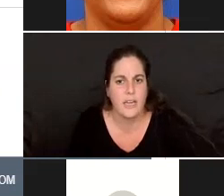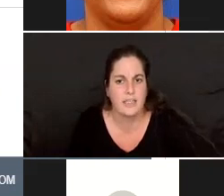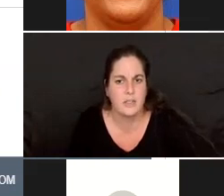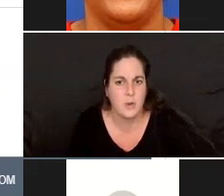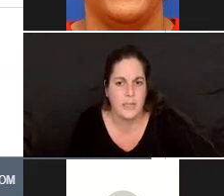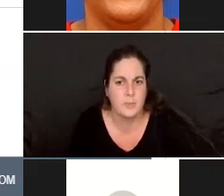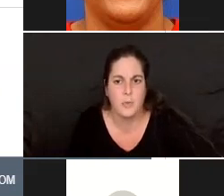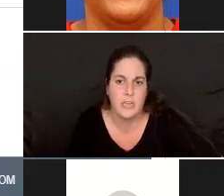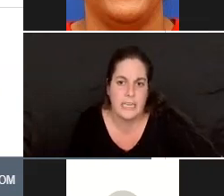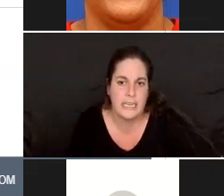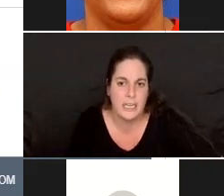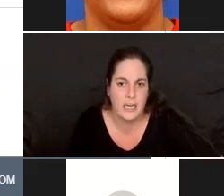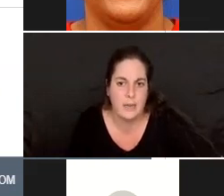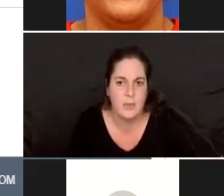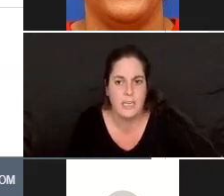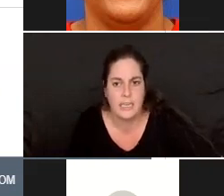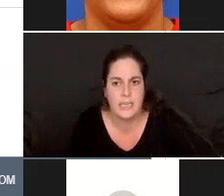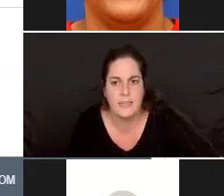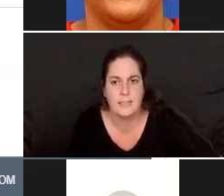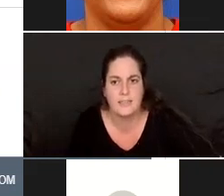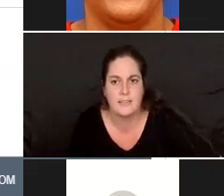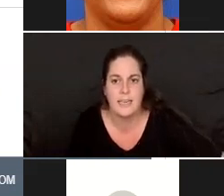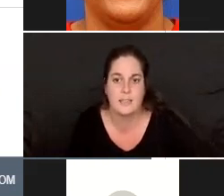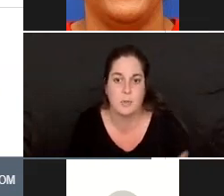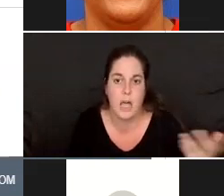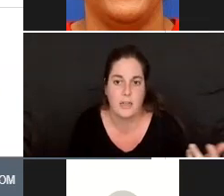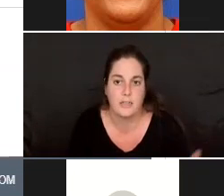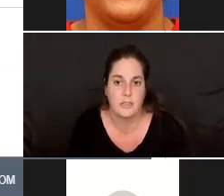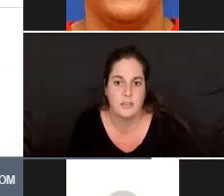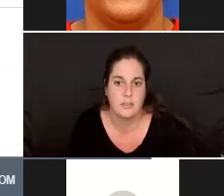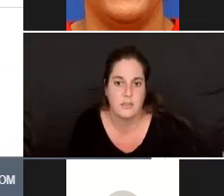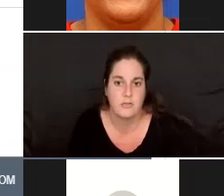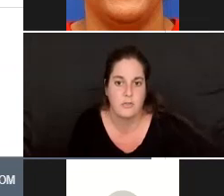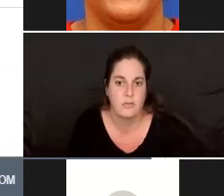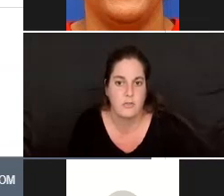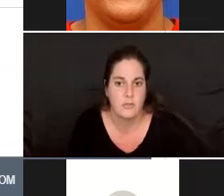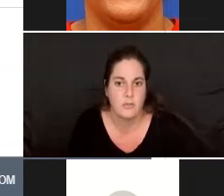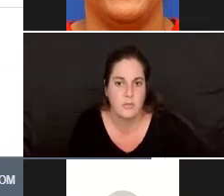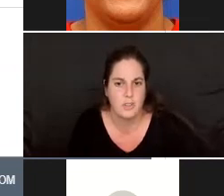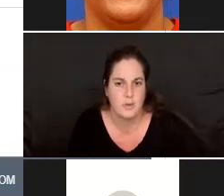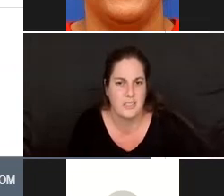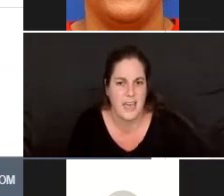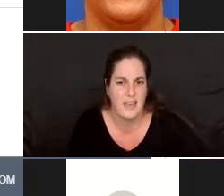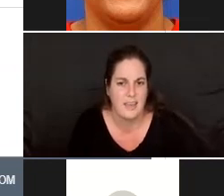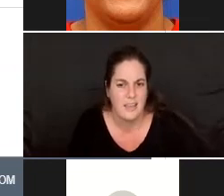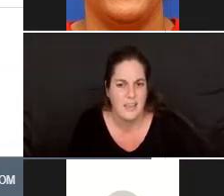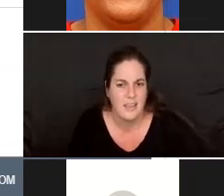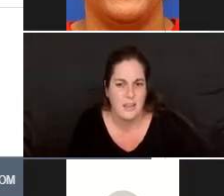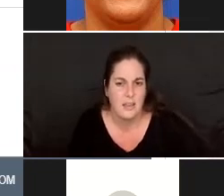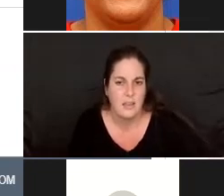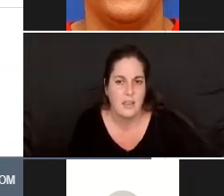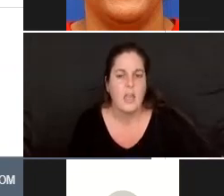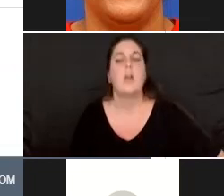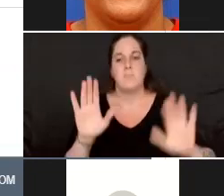that creates noise, but we can't hear it because it's blocked. Well, So is that,